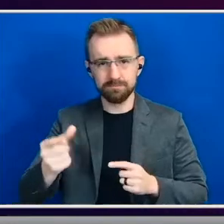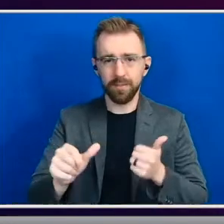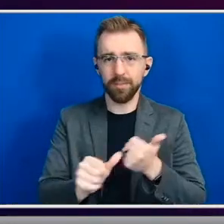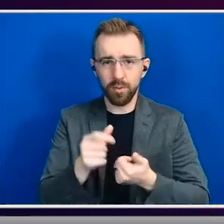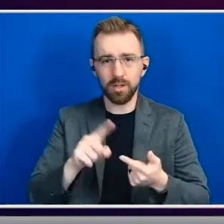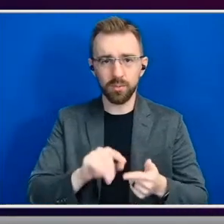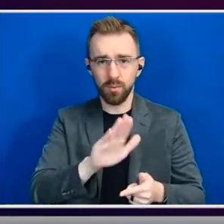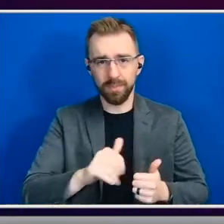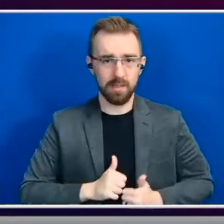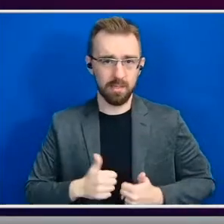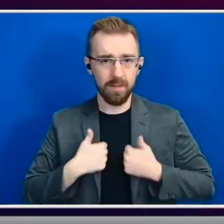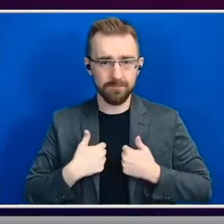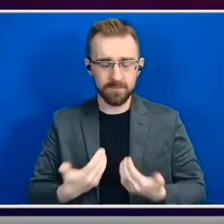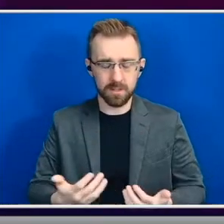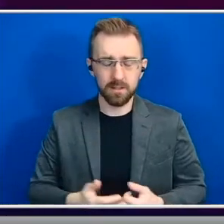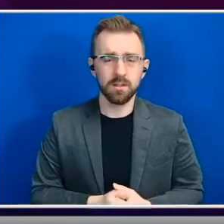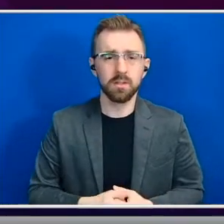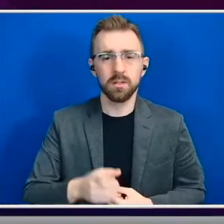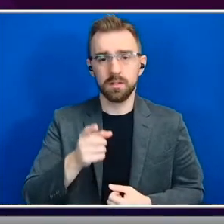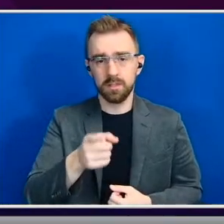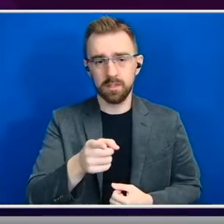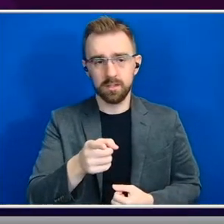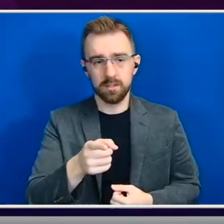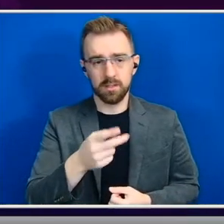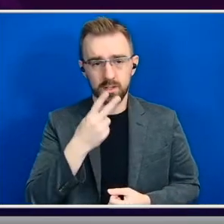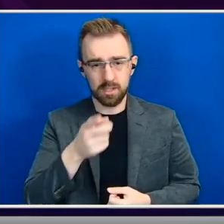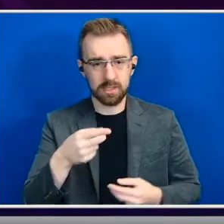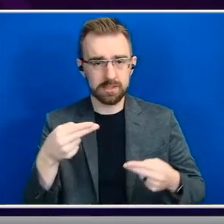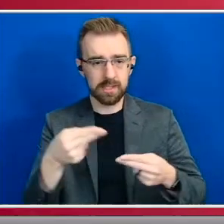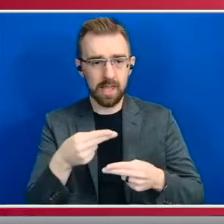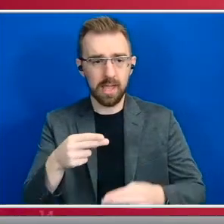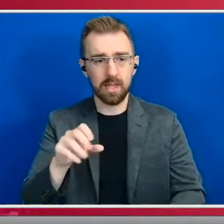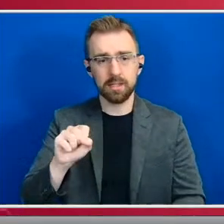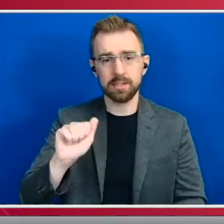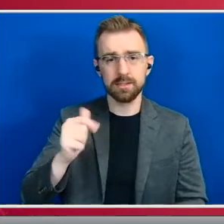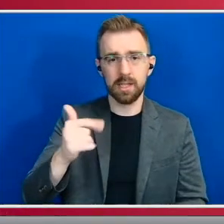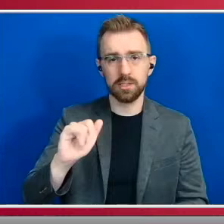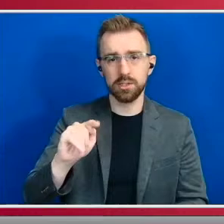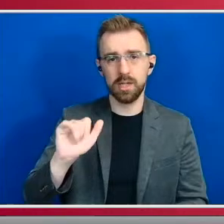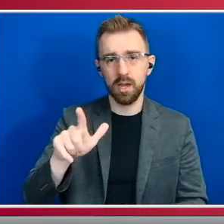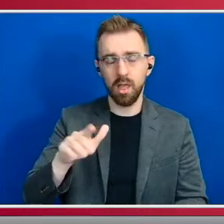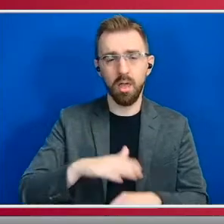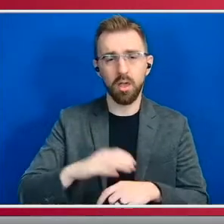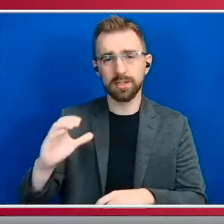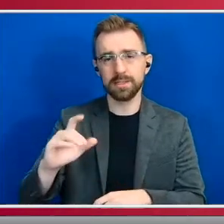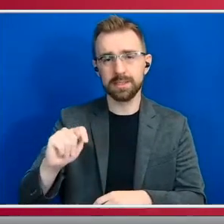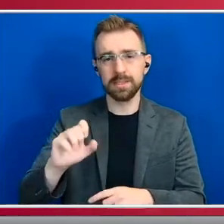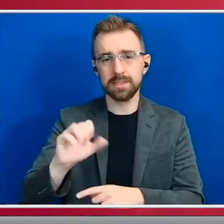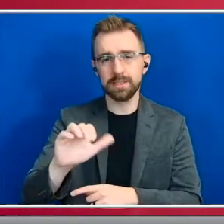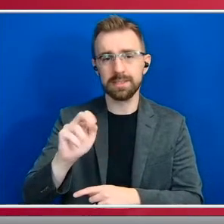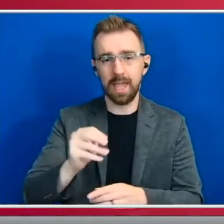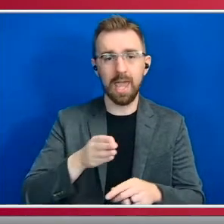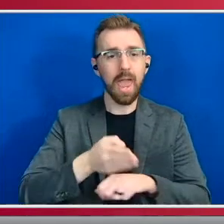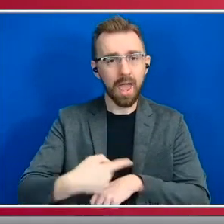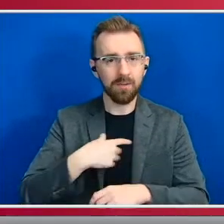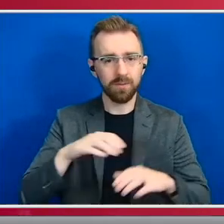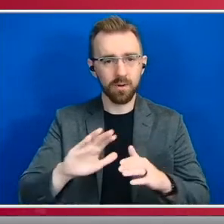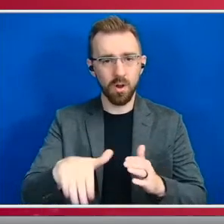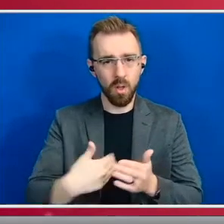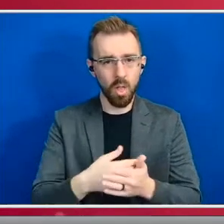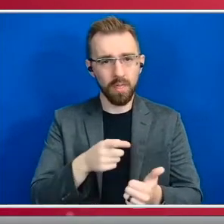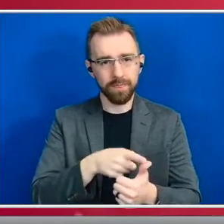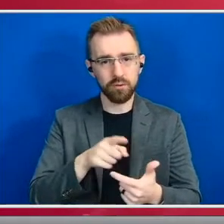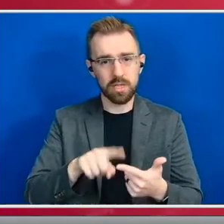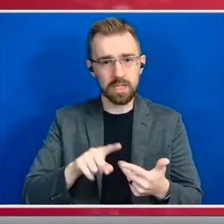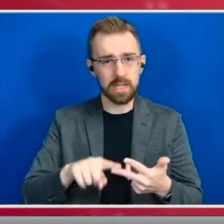life. Here you're looking from the side. This is a sagittal view on the CT scan, and this is after we've done all 3 operations